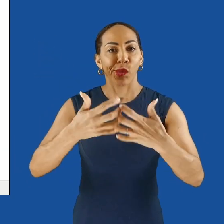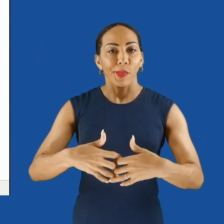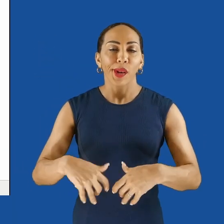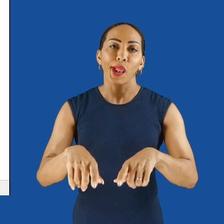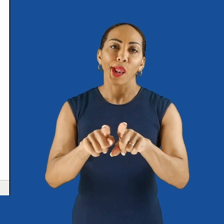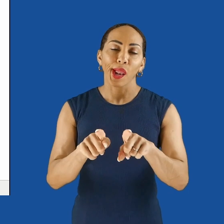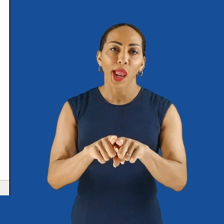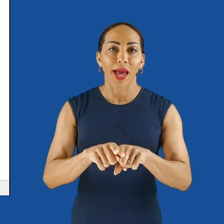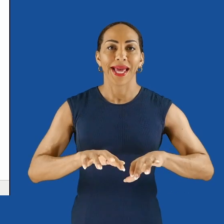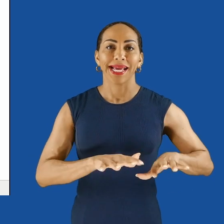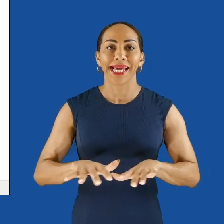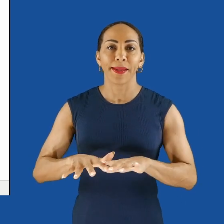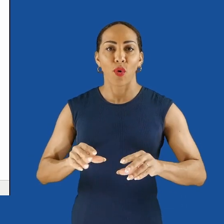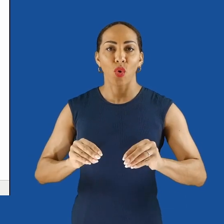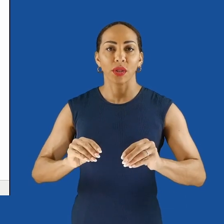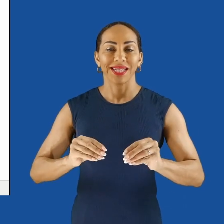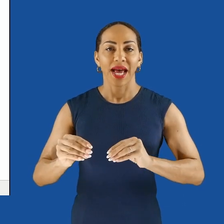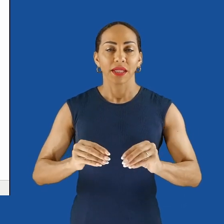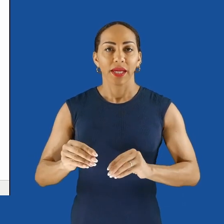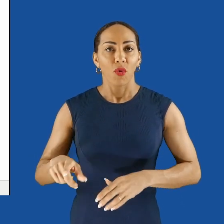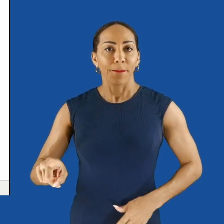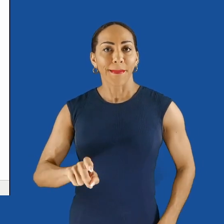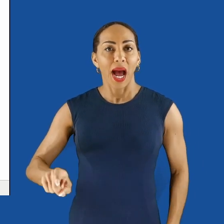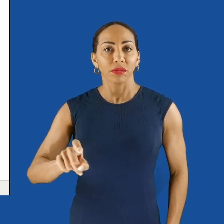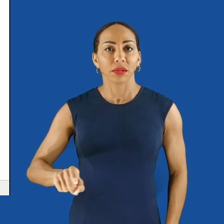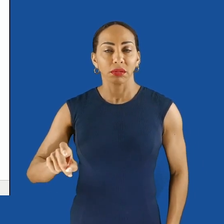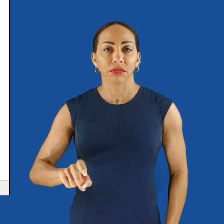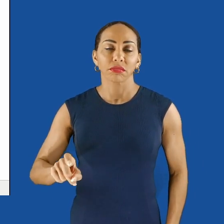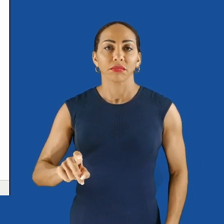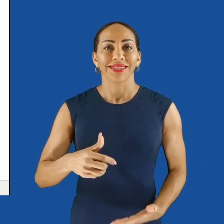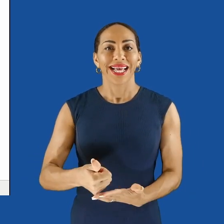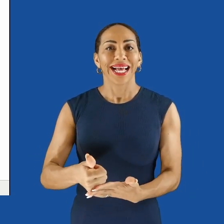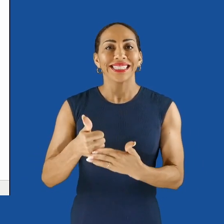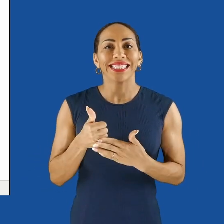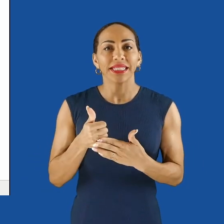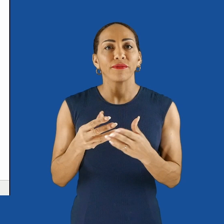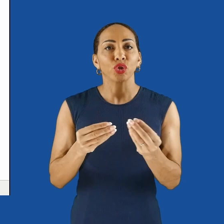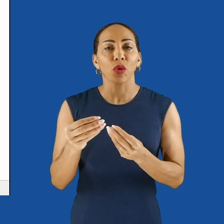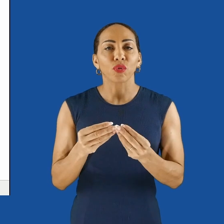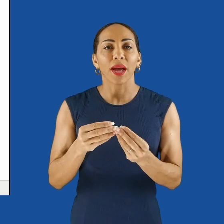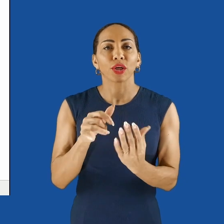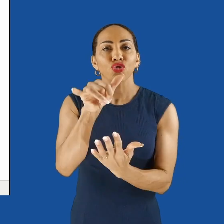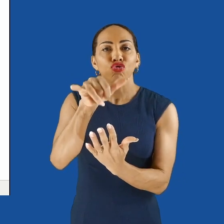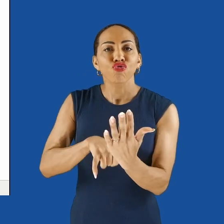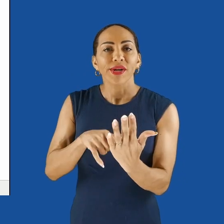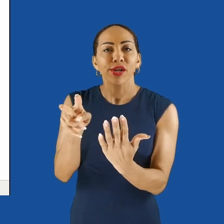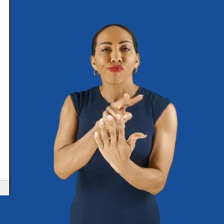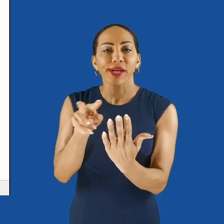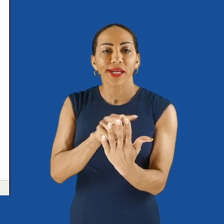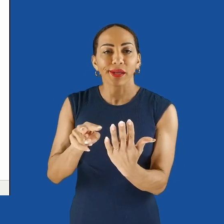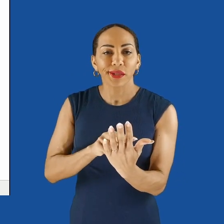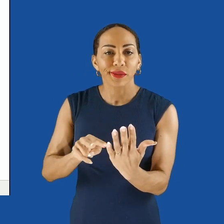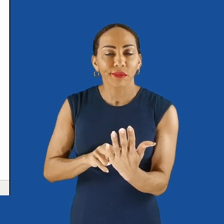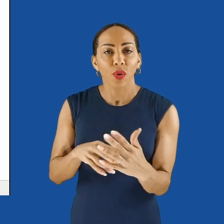equipment, like adapted keyboards and mouse alternatives, assistive software like screen readers, another type of